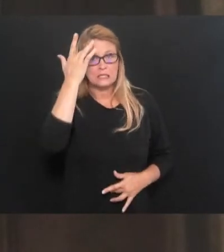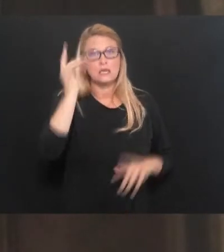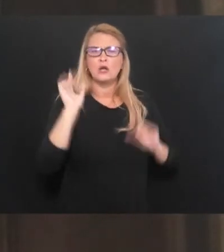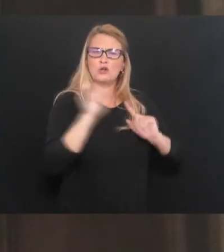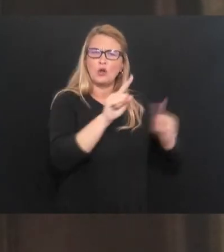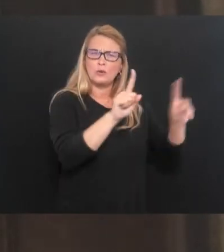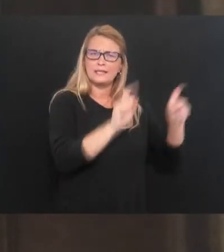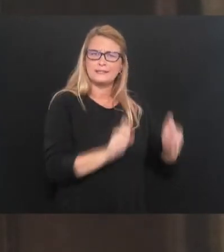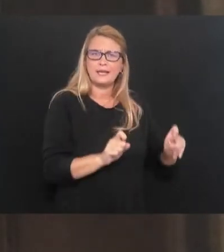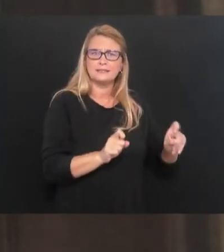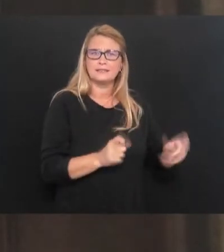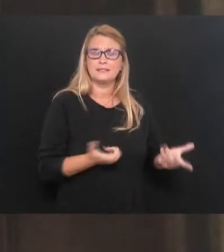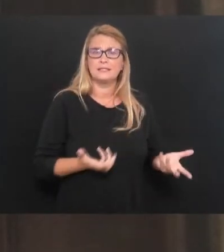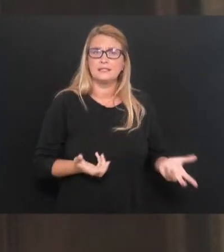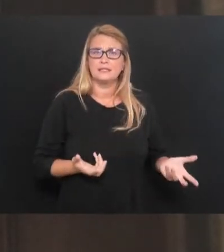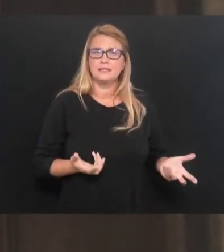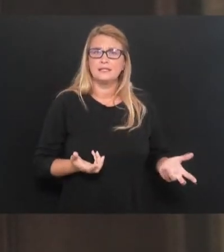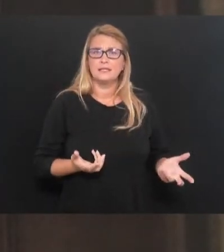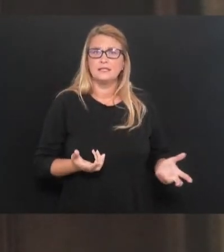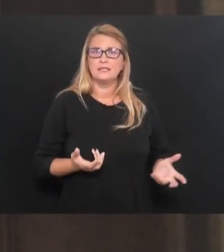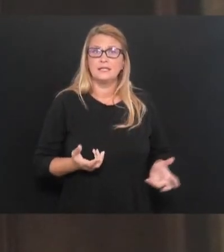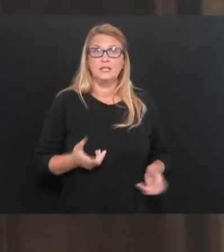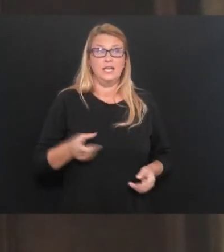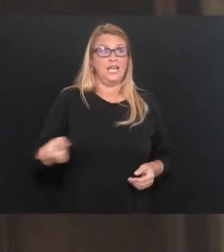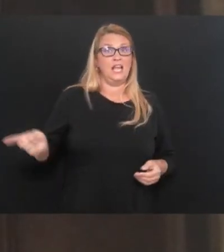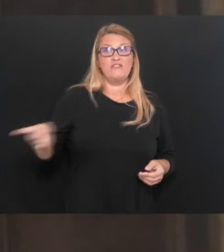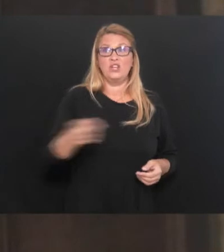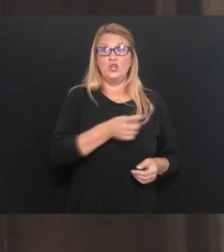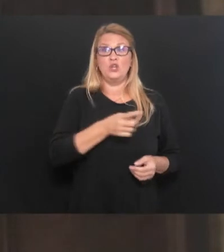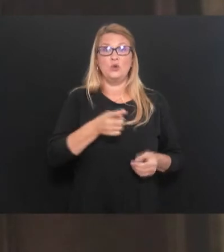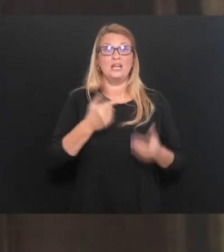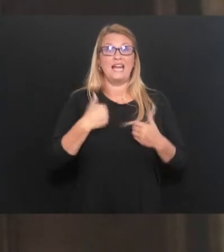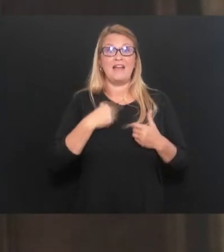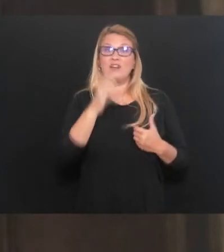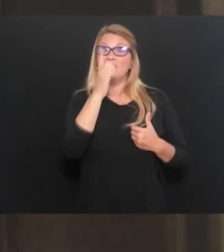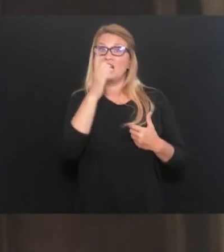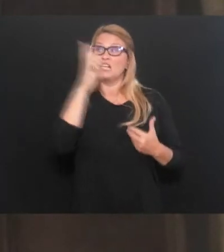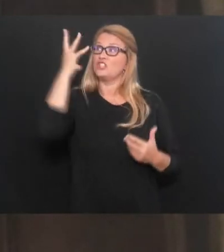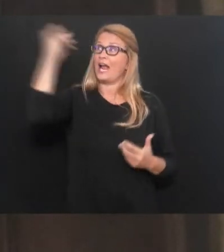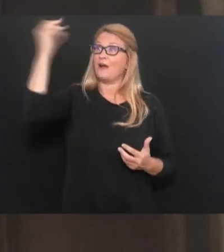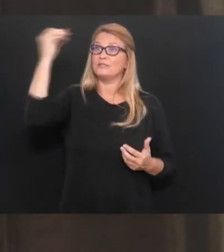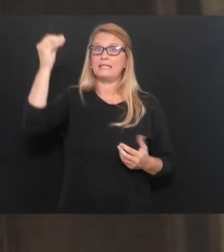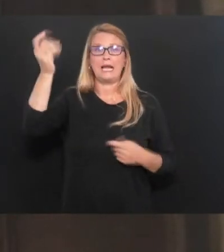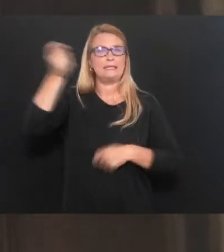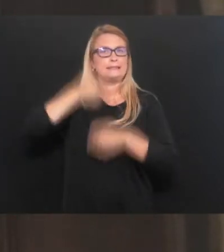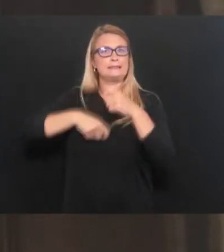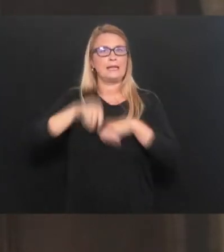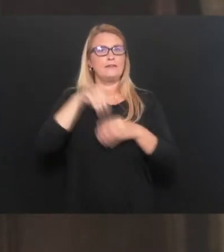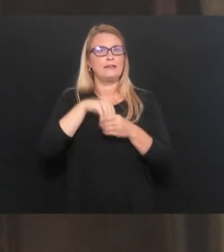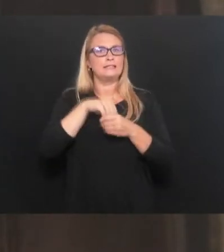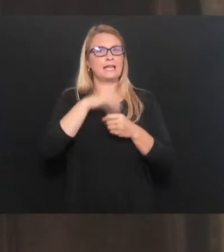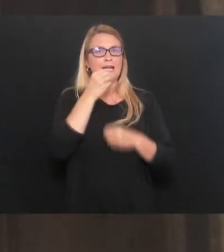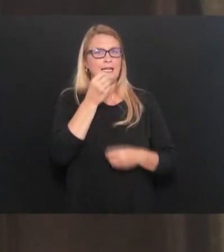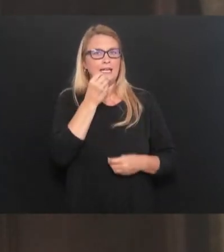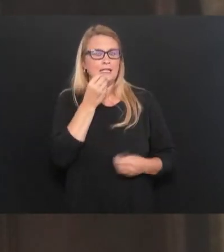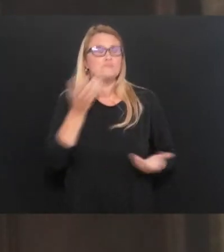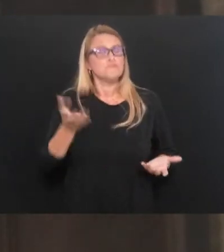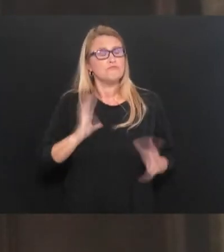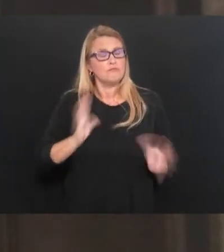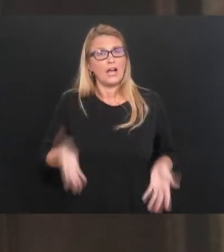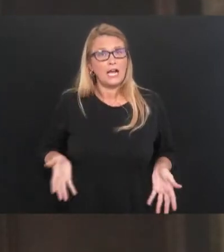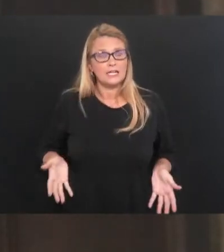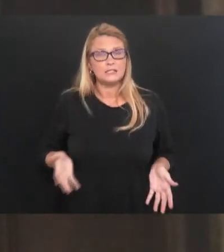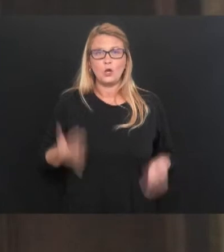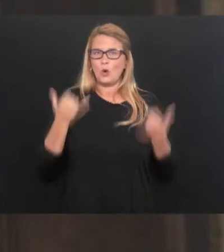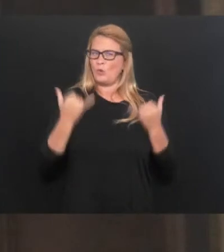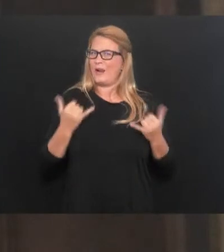If you can do a lunch outside versus inside, do it outside. And maybe right now, just be